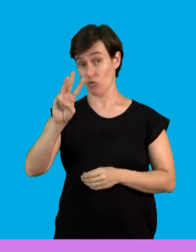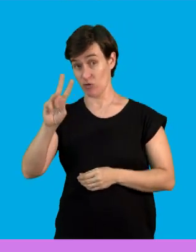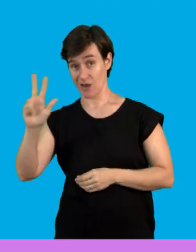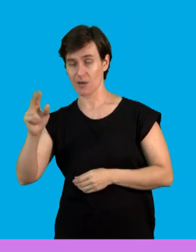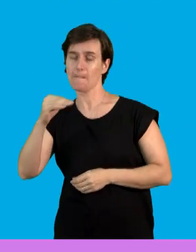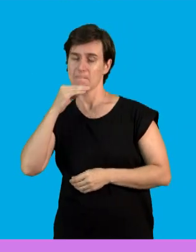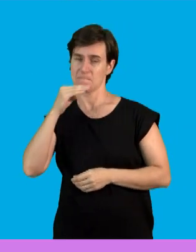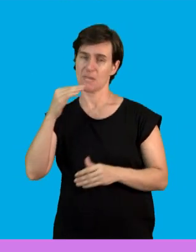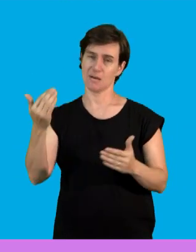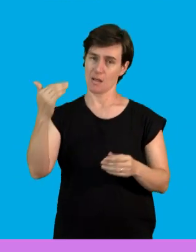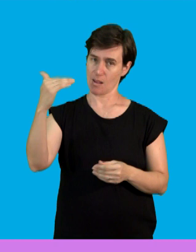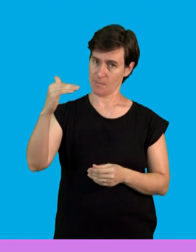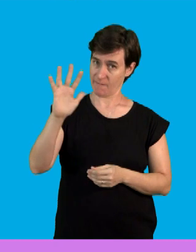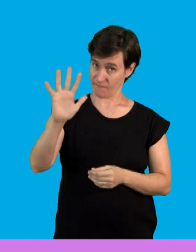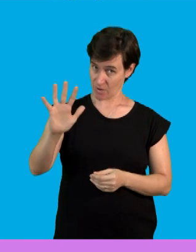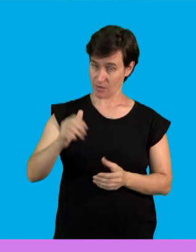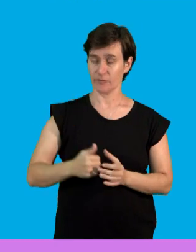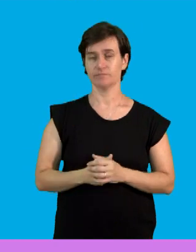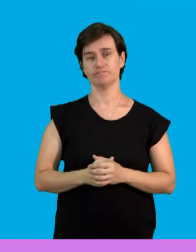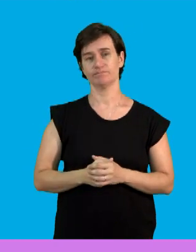650. That is